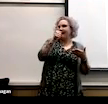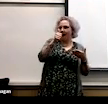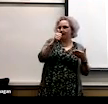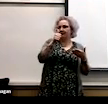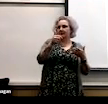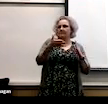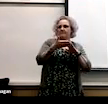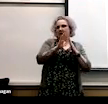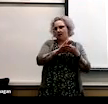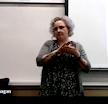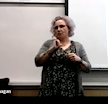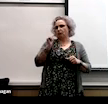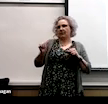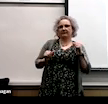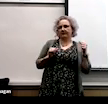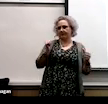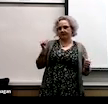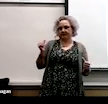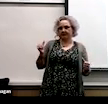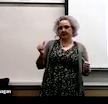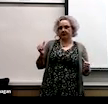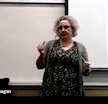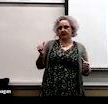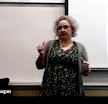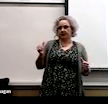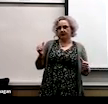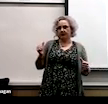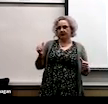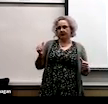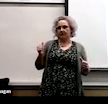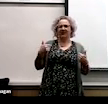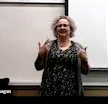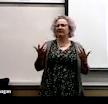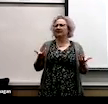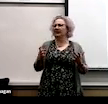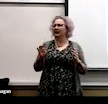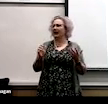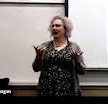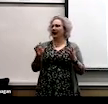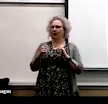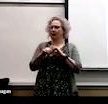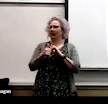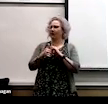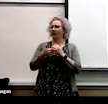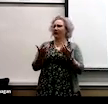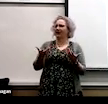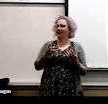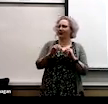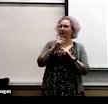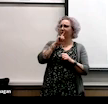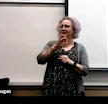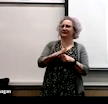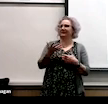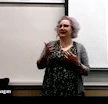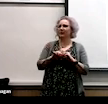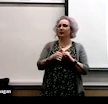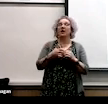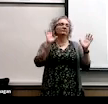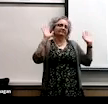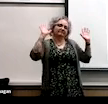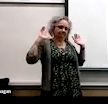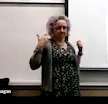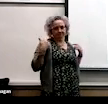get onto that bed where they would be given sedation. I'm like, I can't do that. No. Oh, that's too much risk for